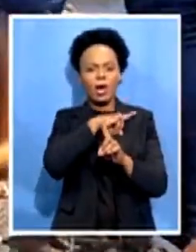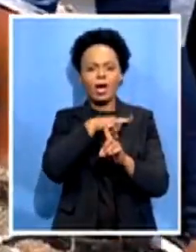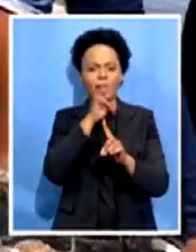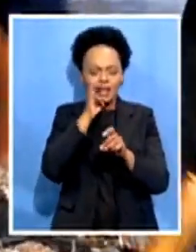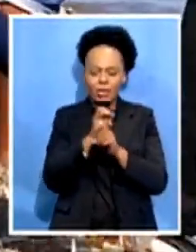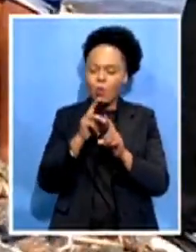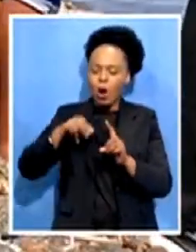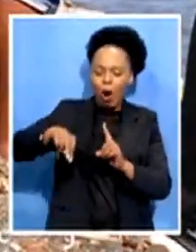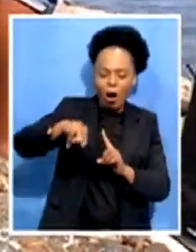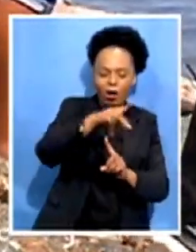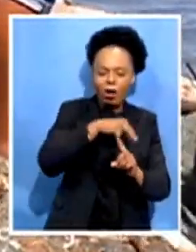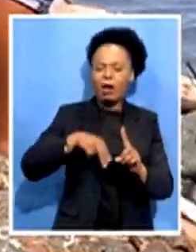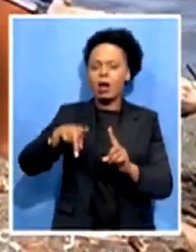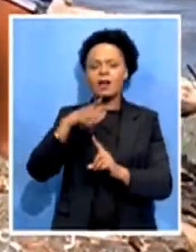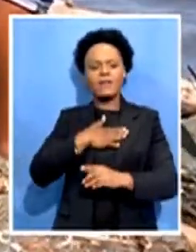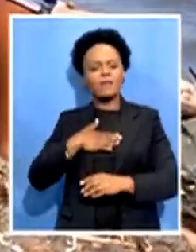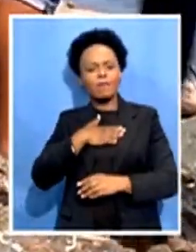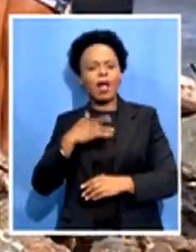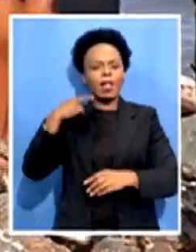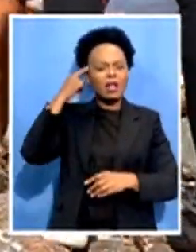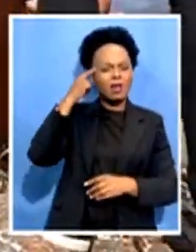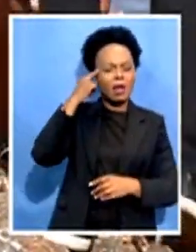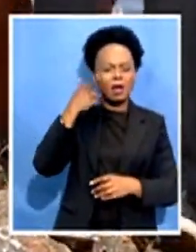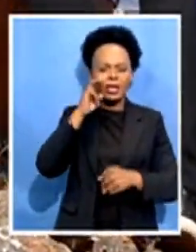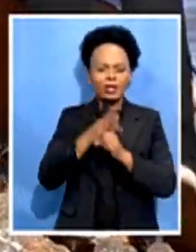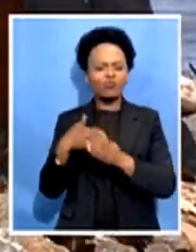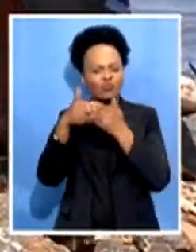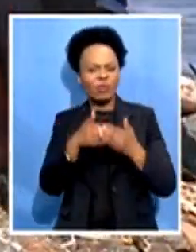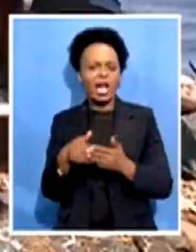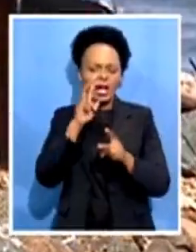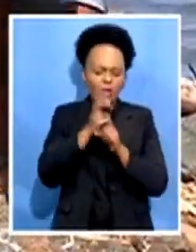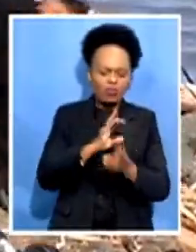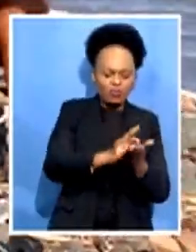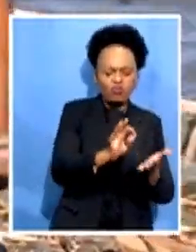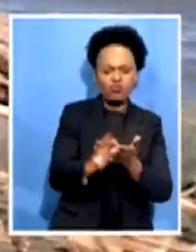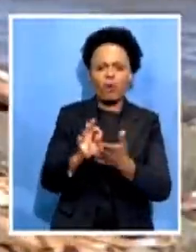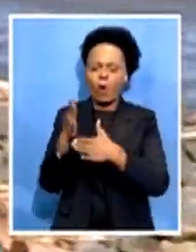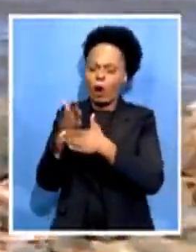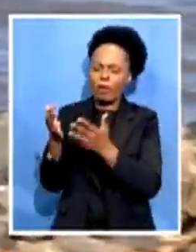about what is it that we want to do and, you know, work collaboratively with one another.